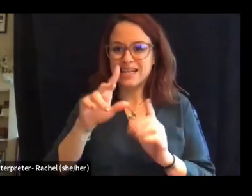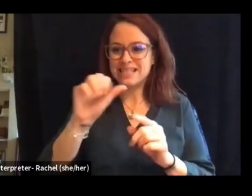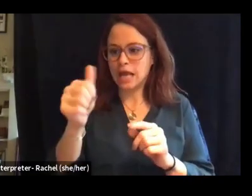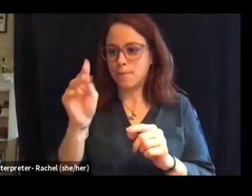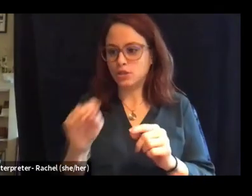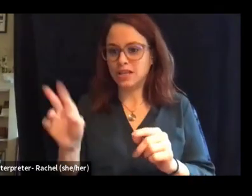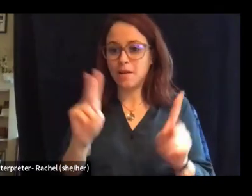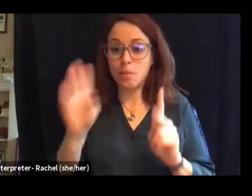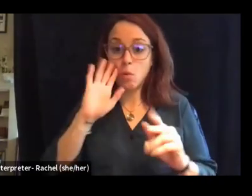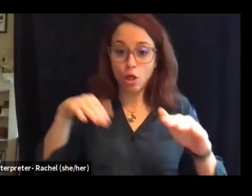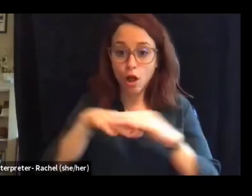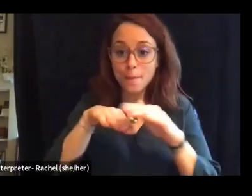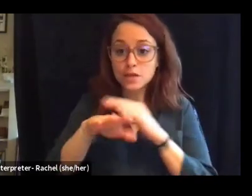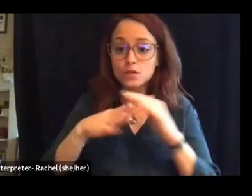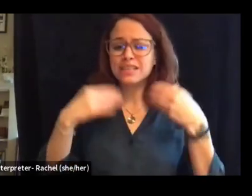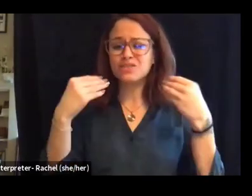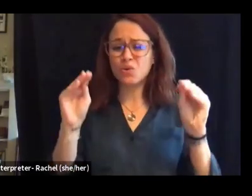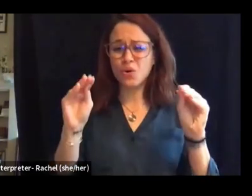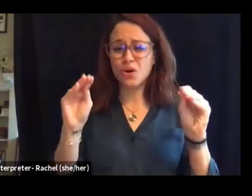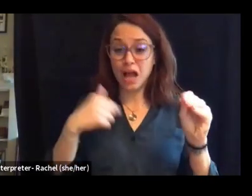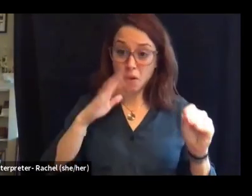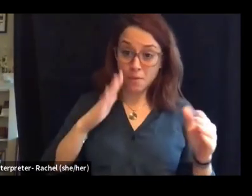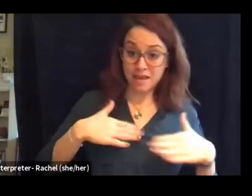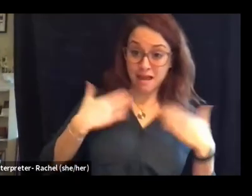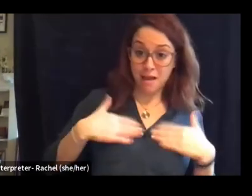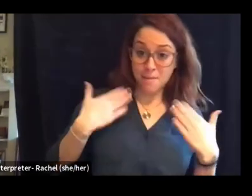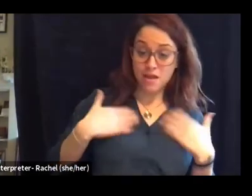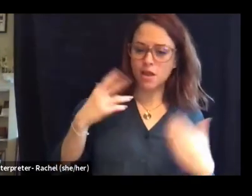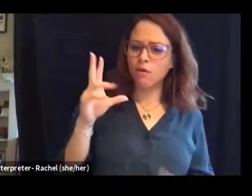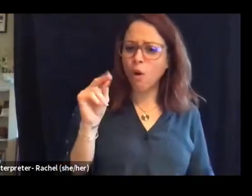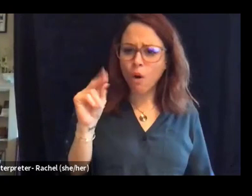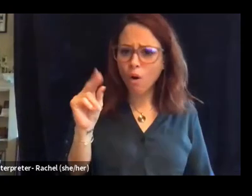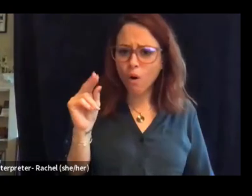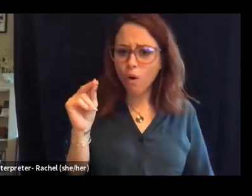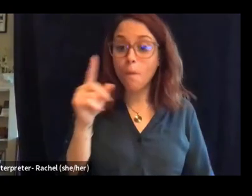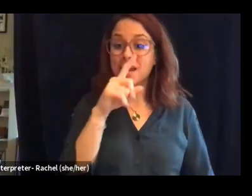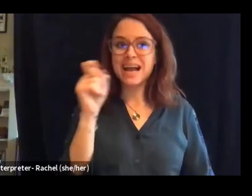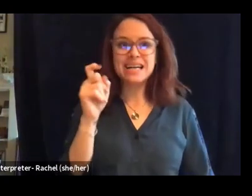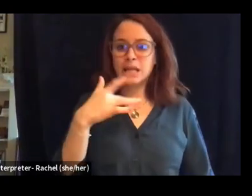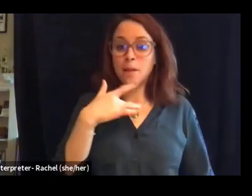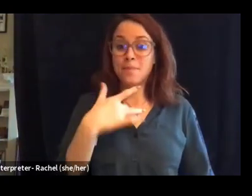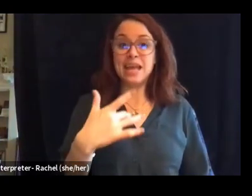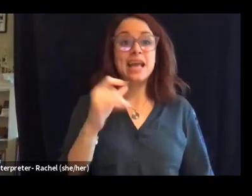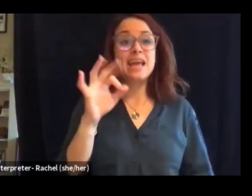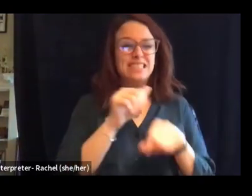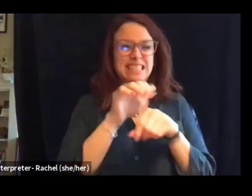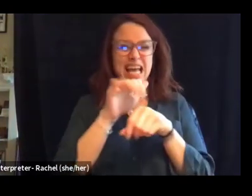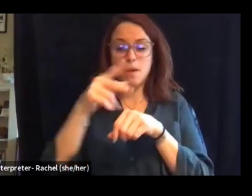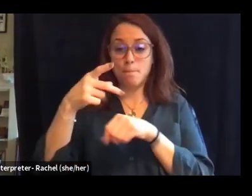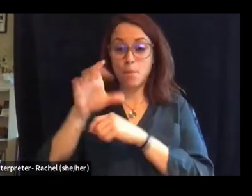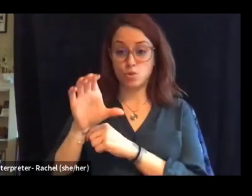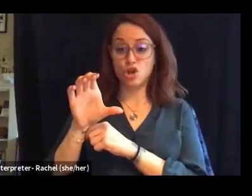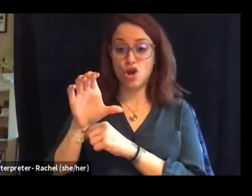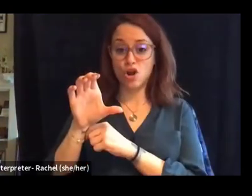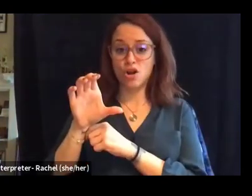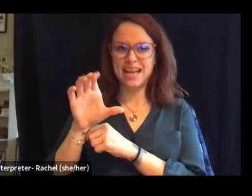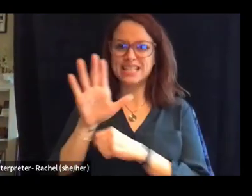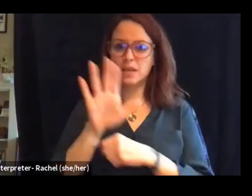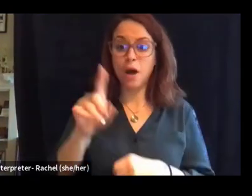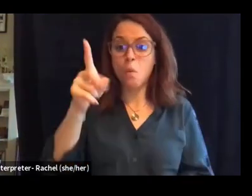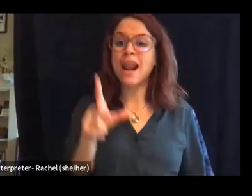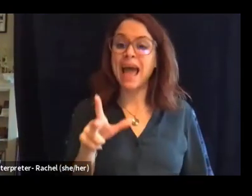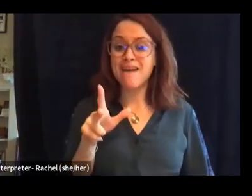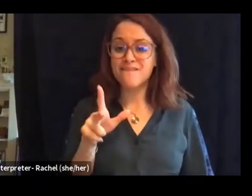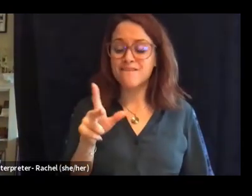very unhappy because the typical response rate for a postcard is something like 0.5%, right? So if you go in